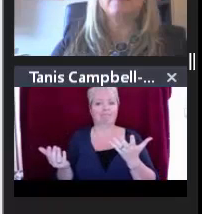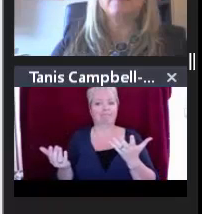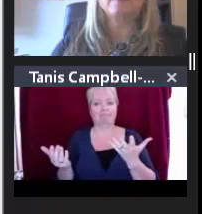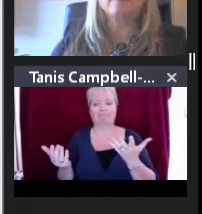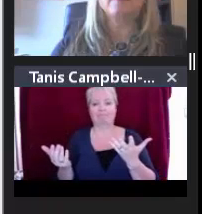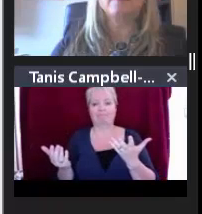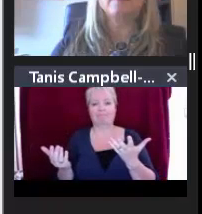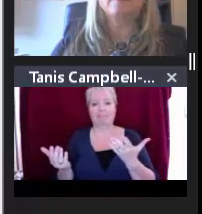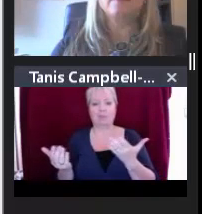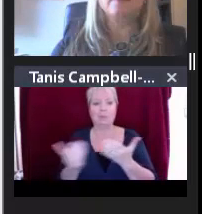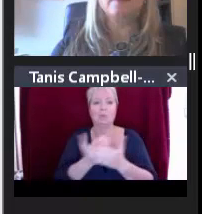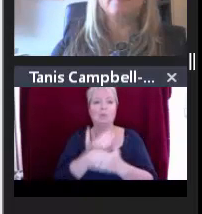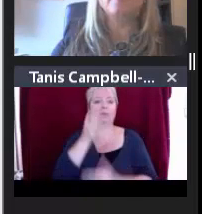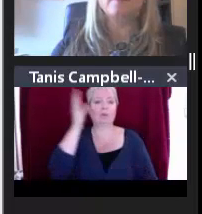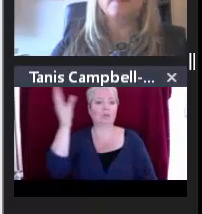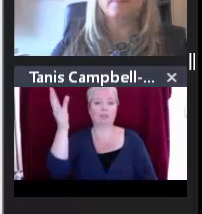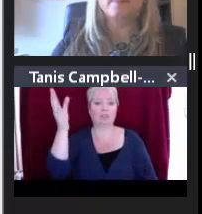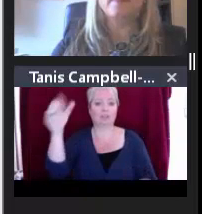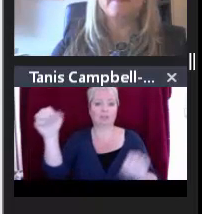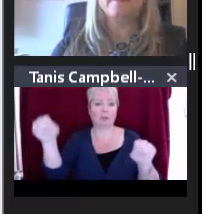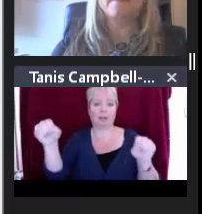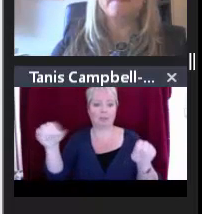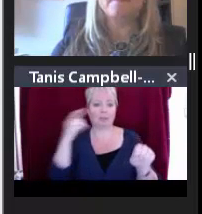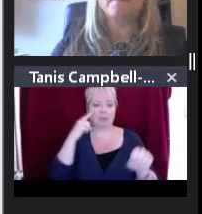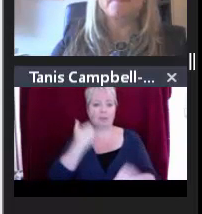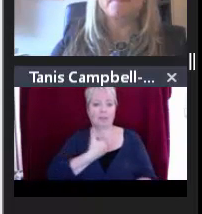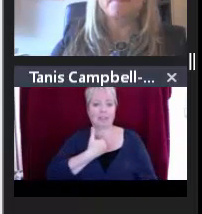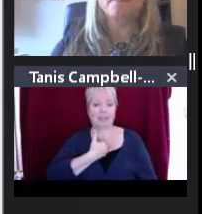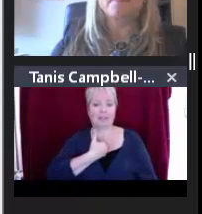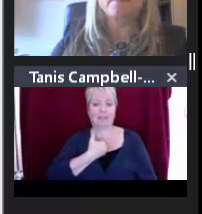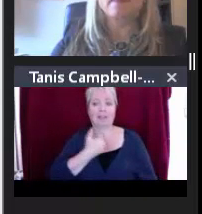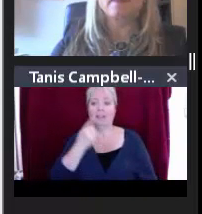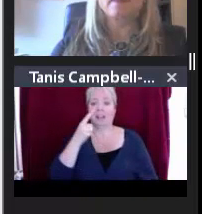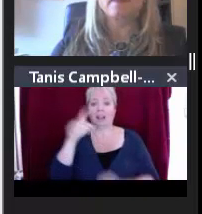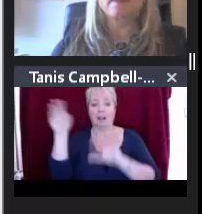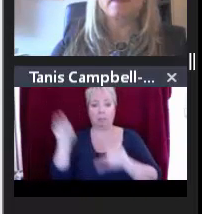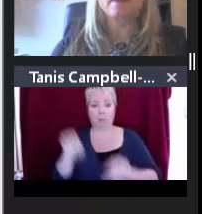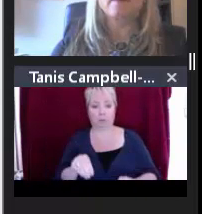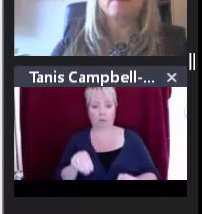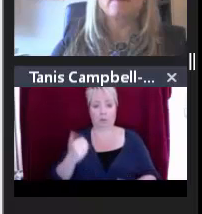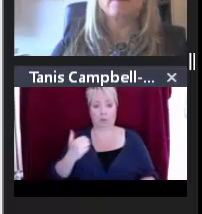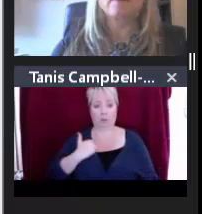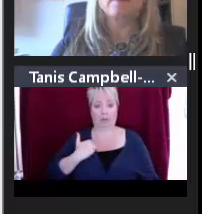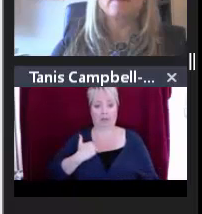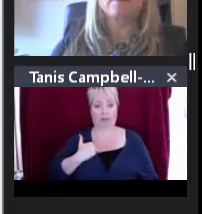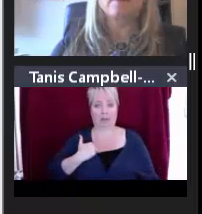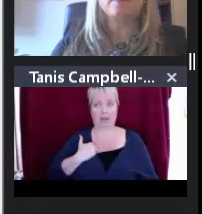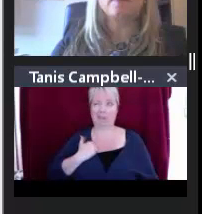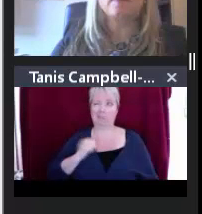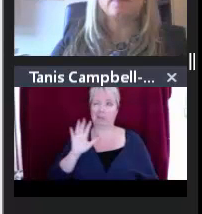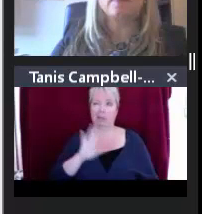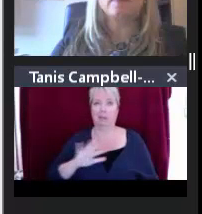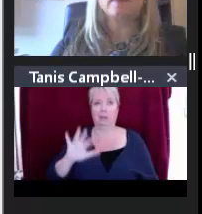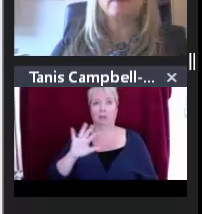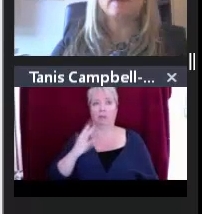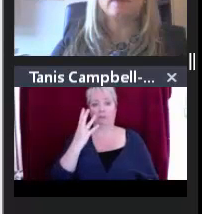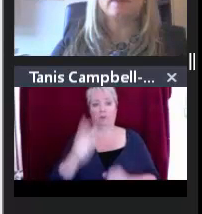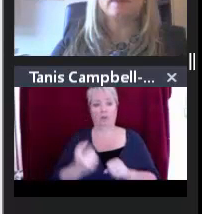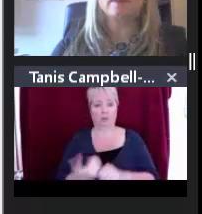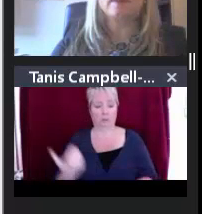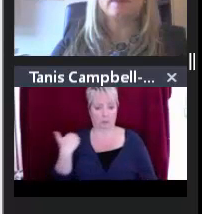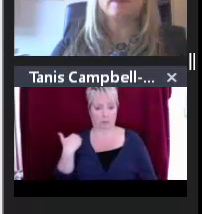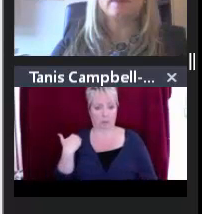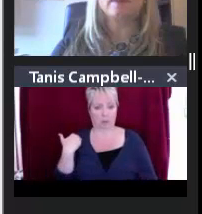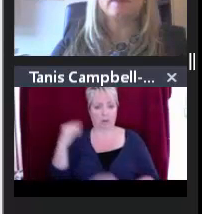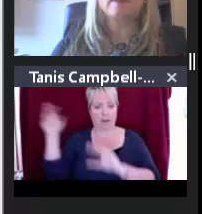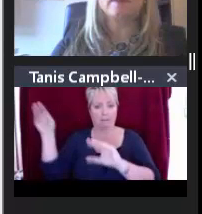new future perspectives. I came to Canada about 4 years ago with